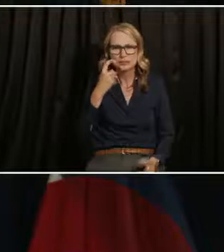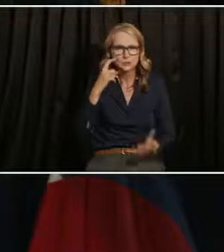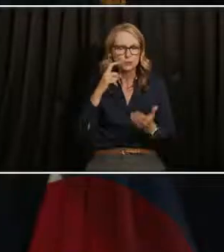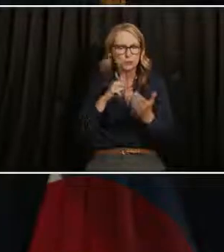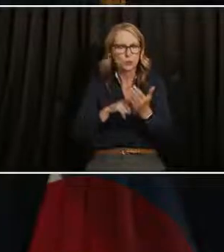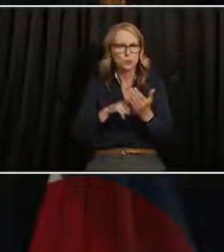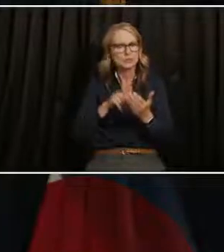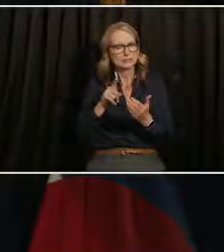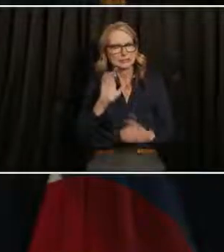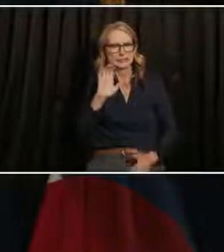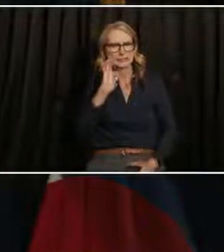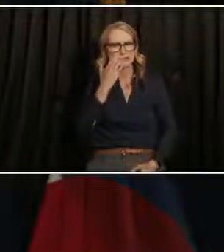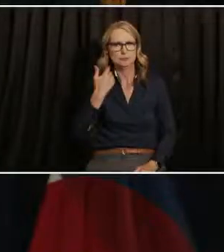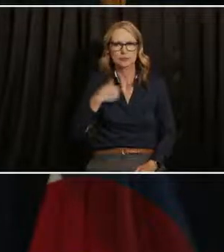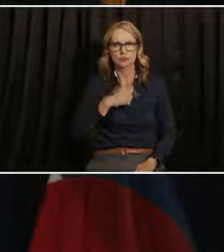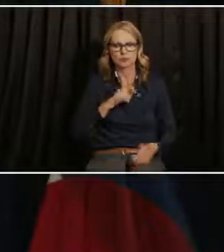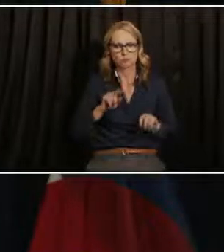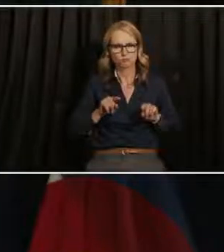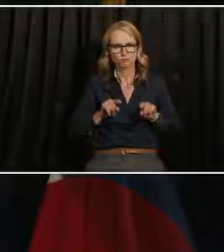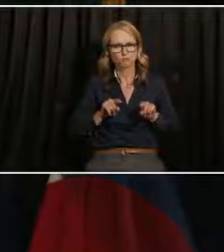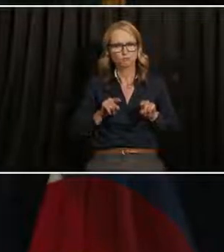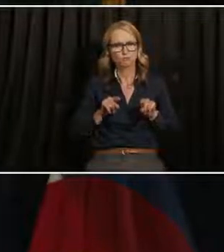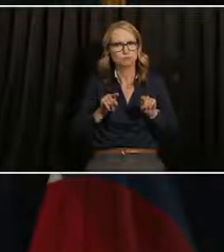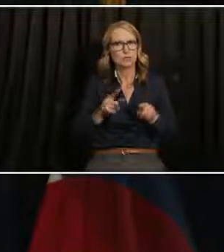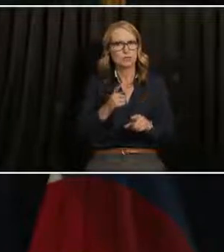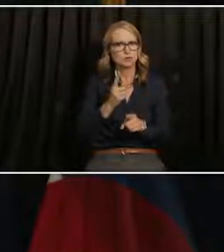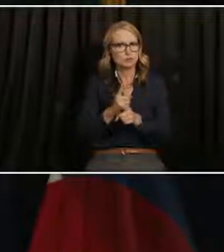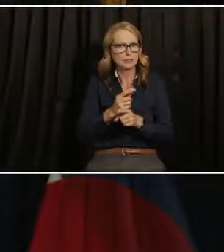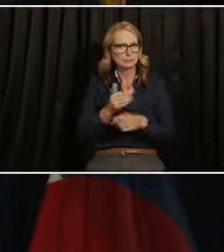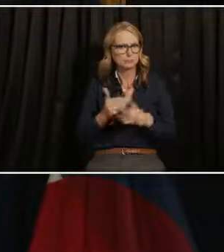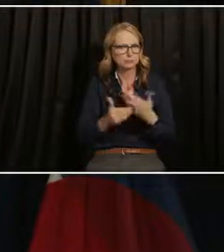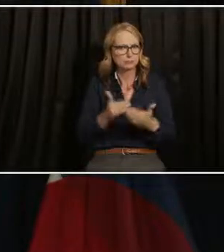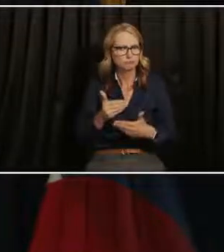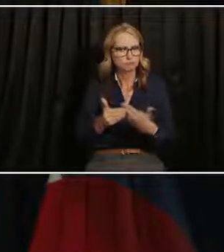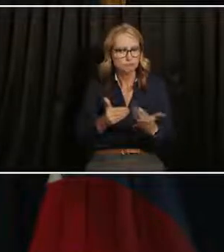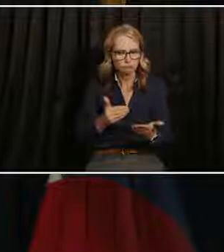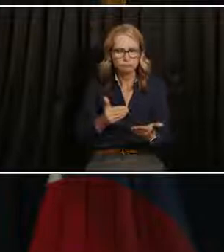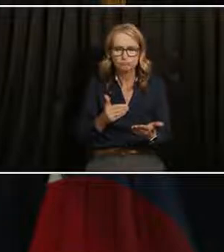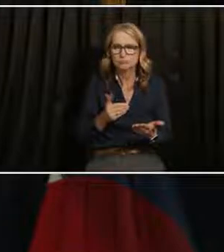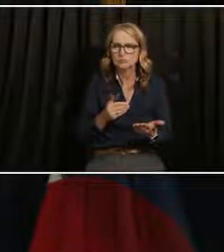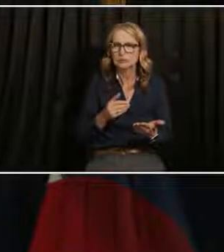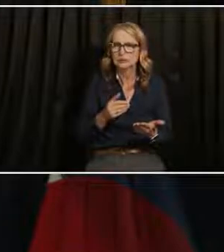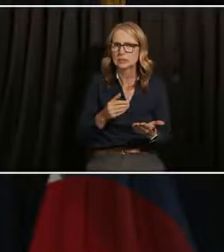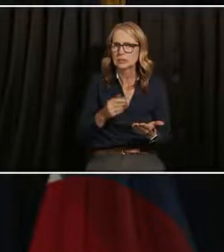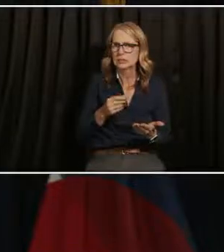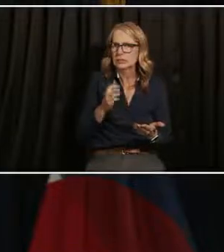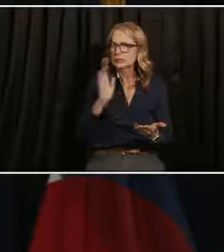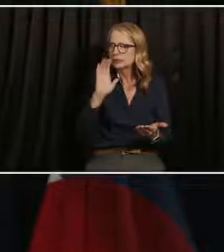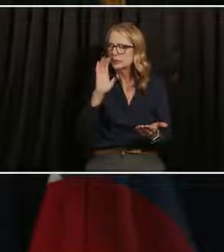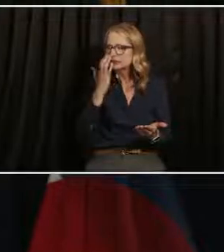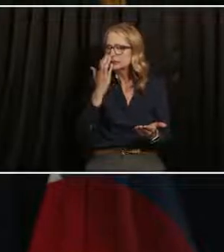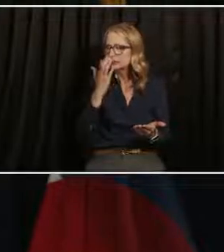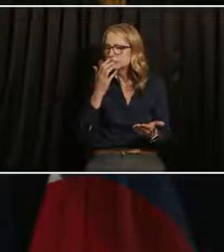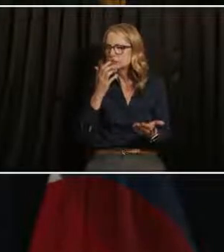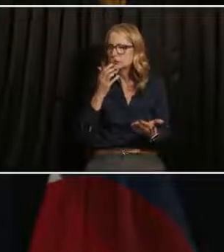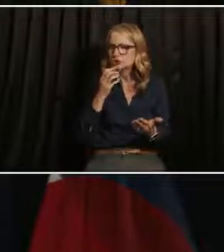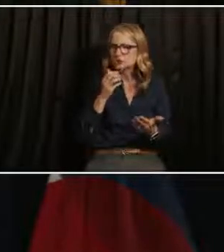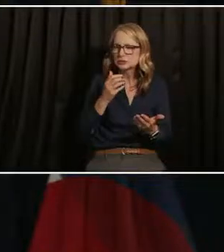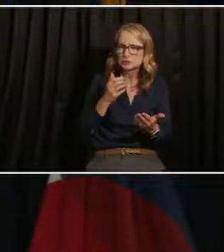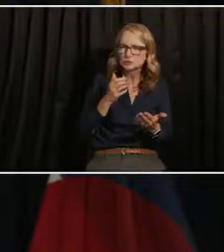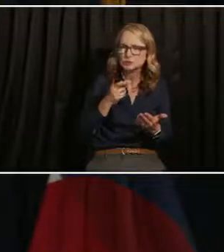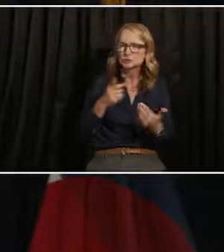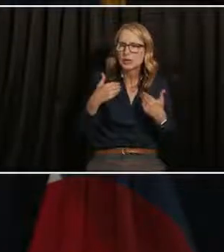right direction, but it sounds like there's kind of an uncertain